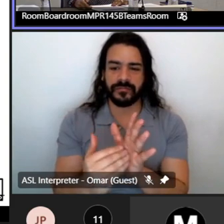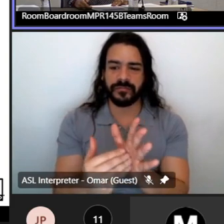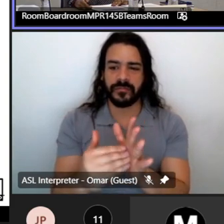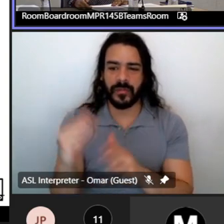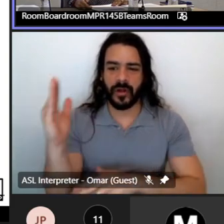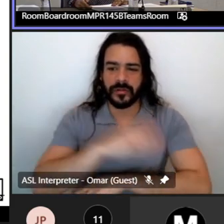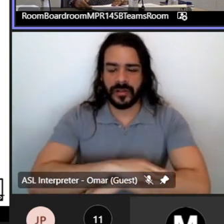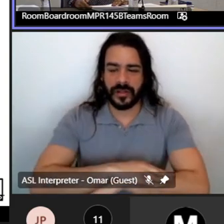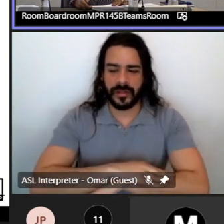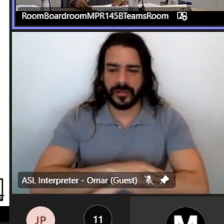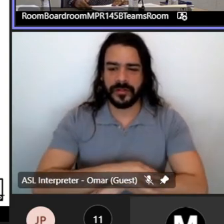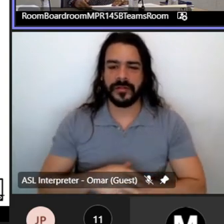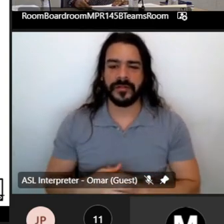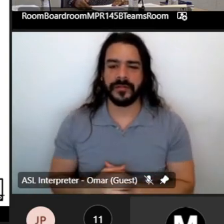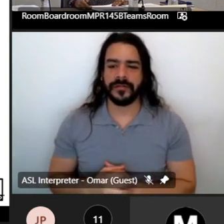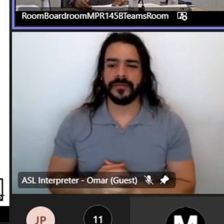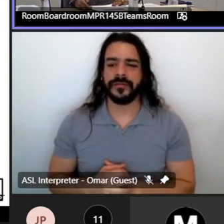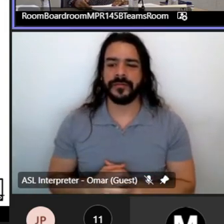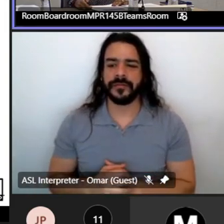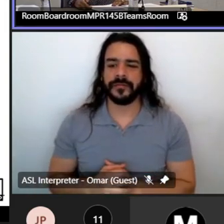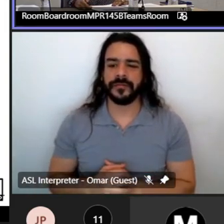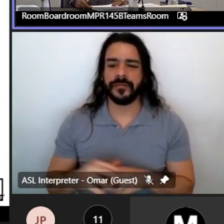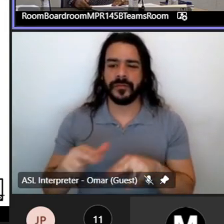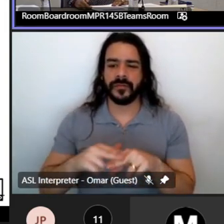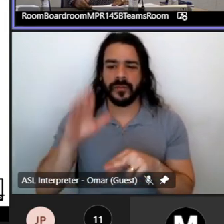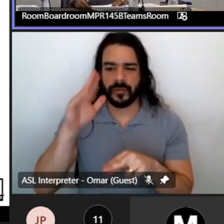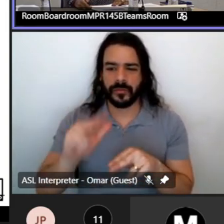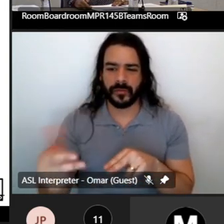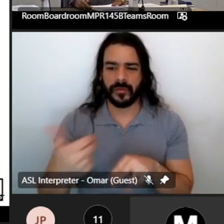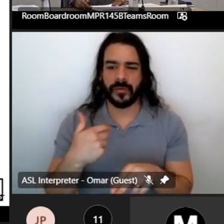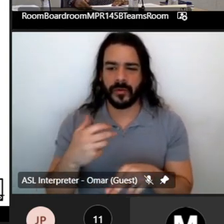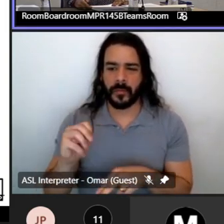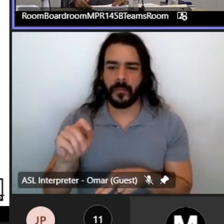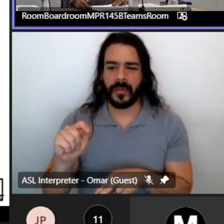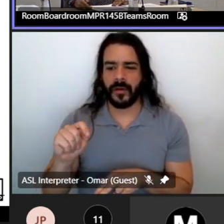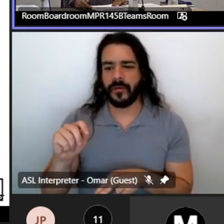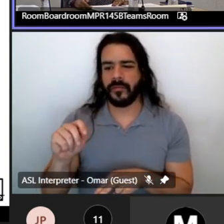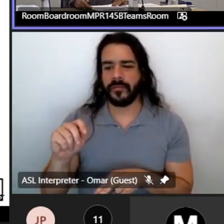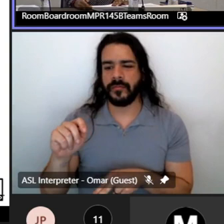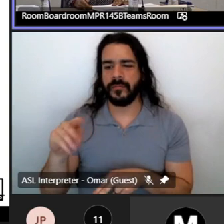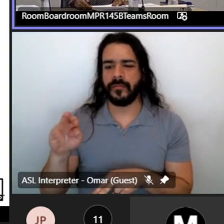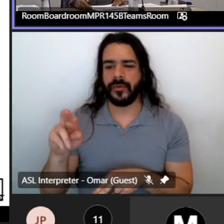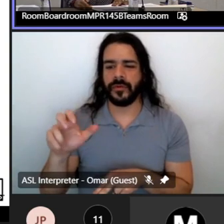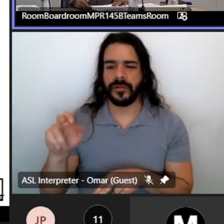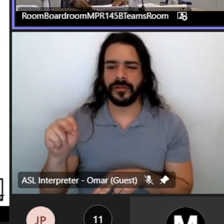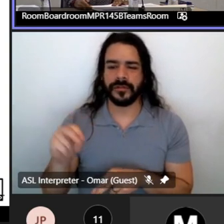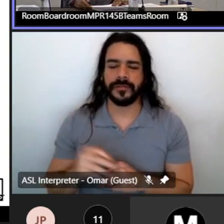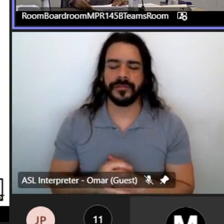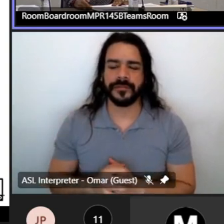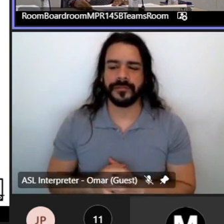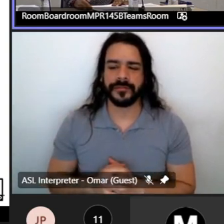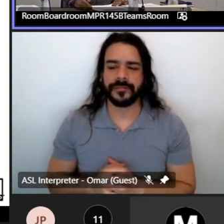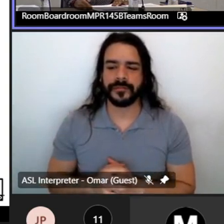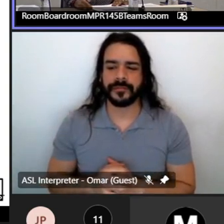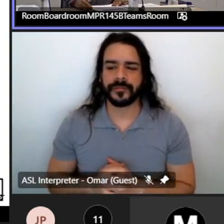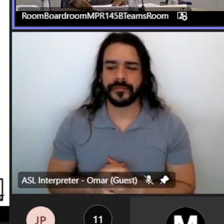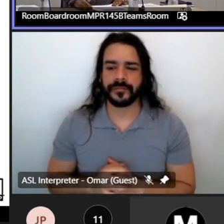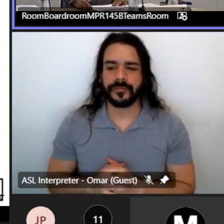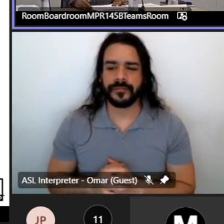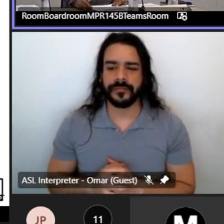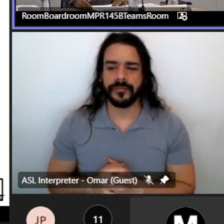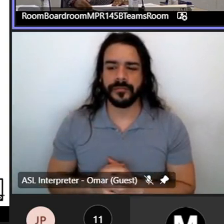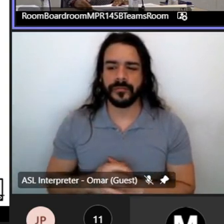with yellow line trains turning around at Mount Vernon Square Station. Orange line trains would operate